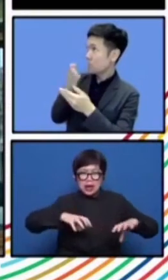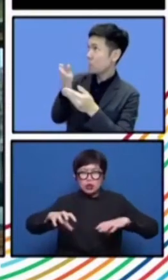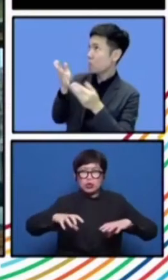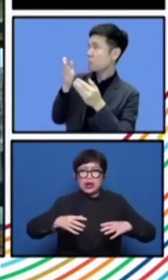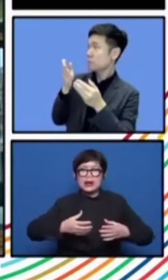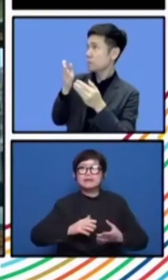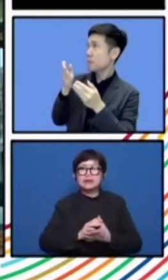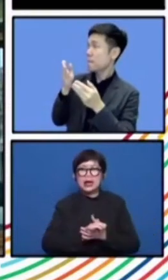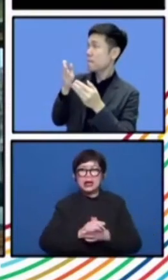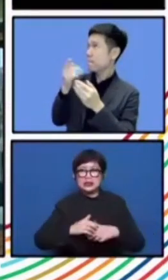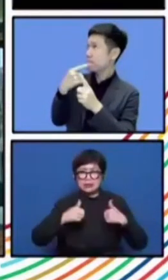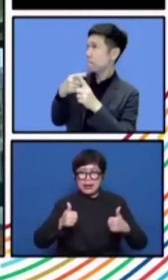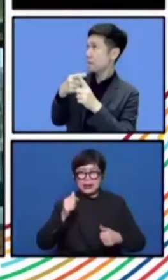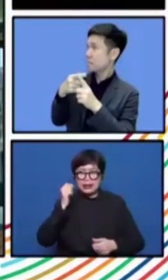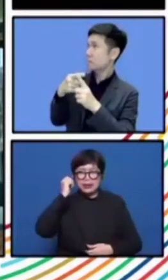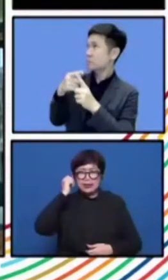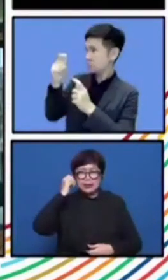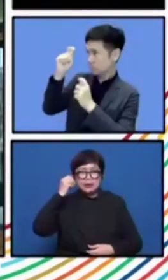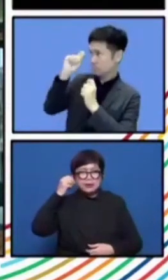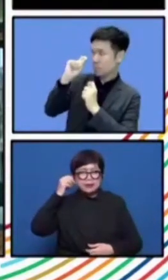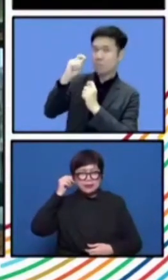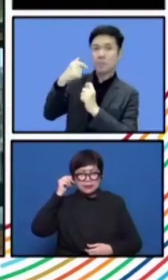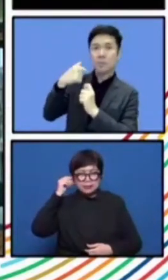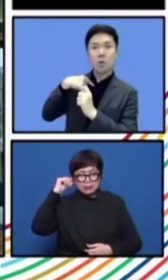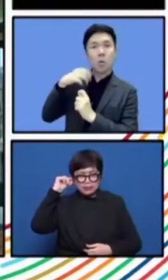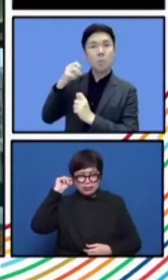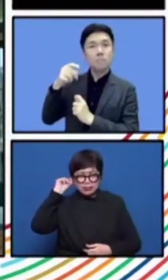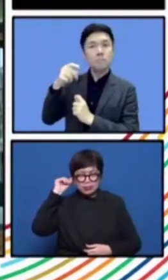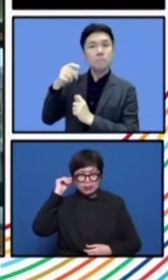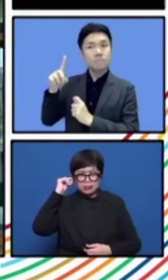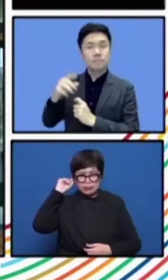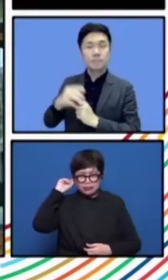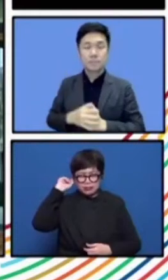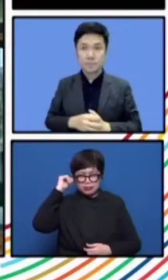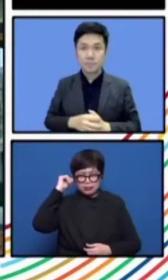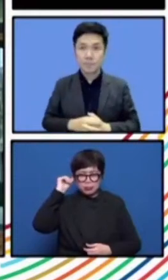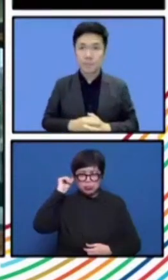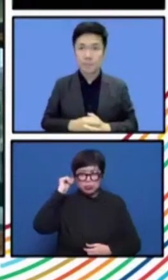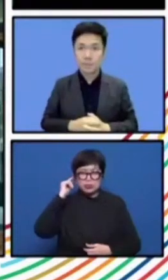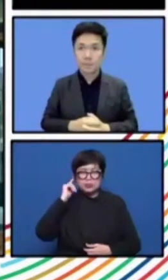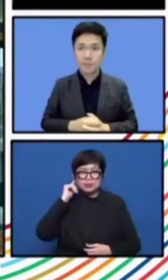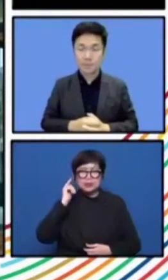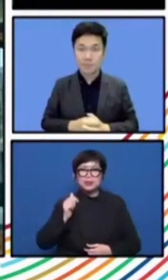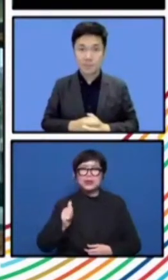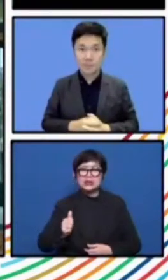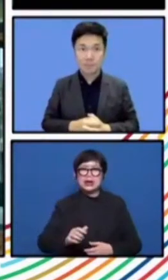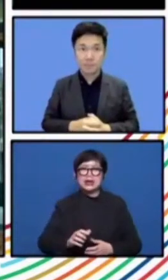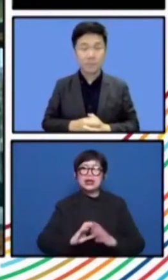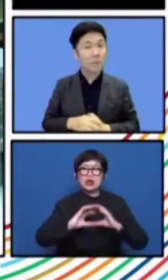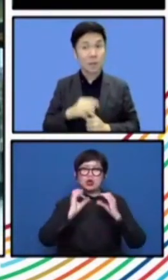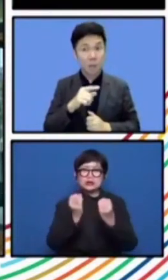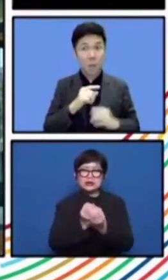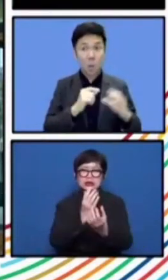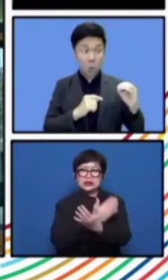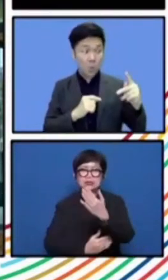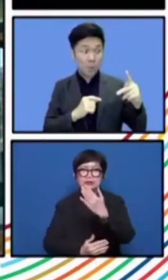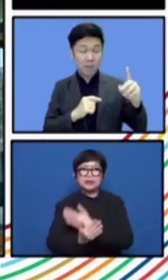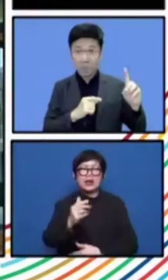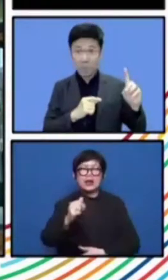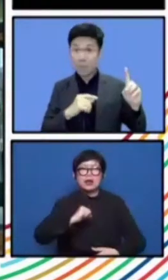DP opds it is not that ordinary uh CSO or ngos